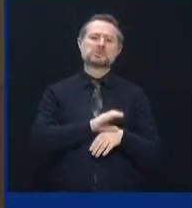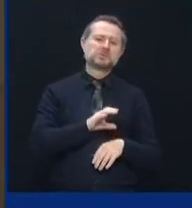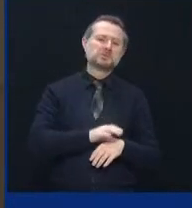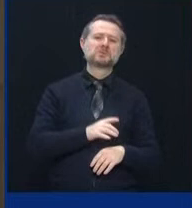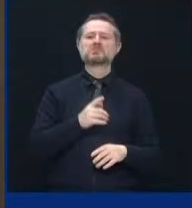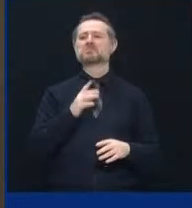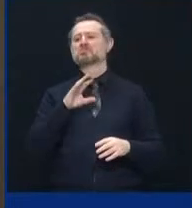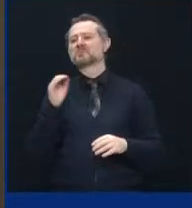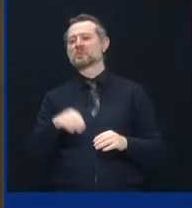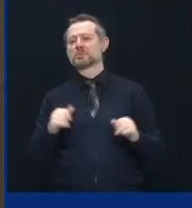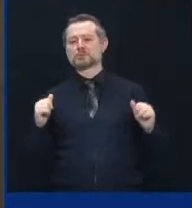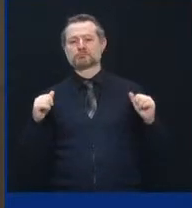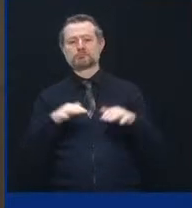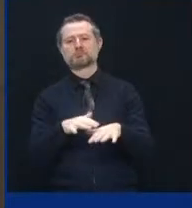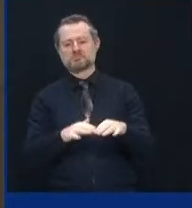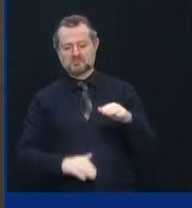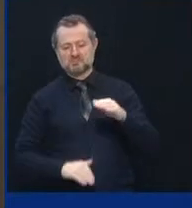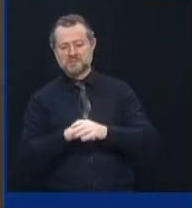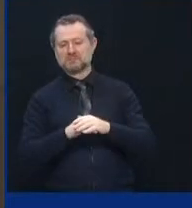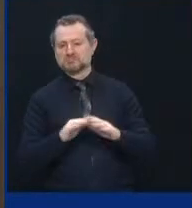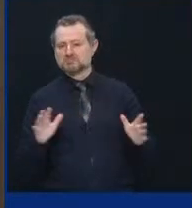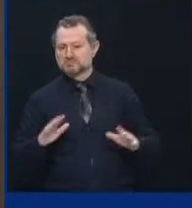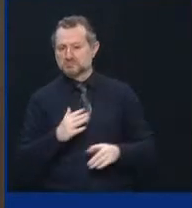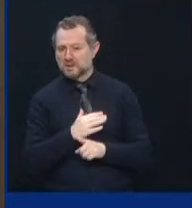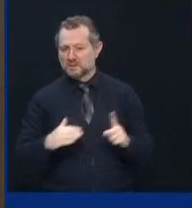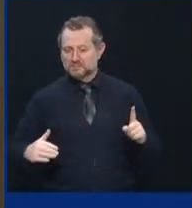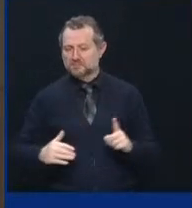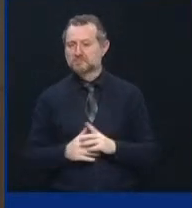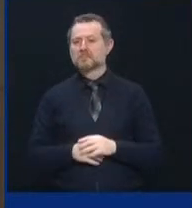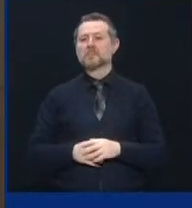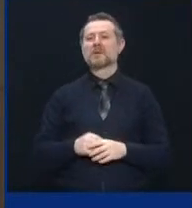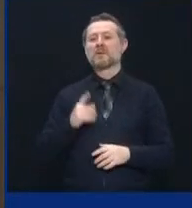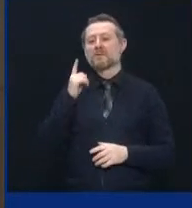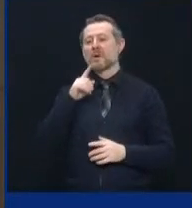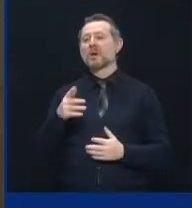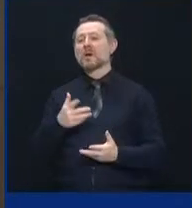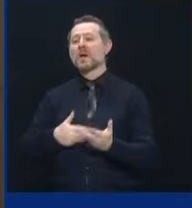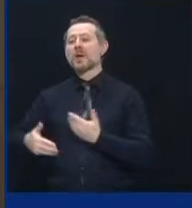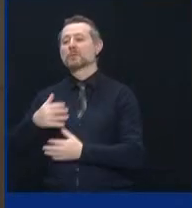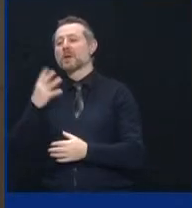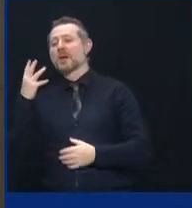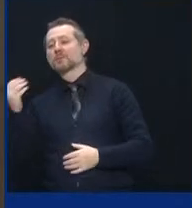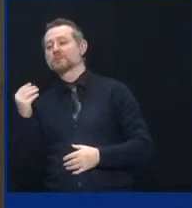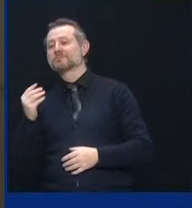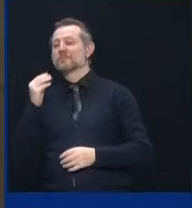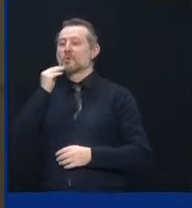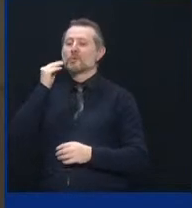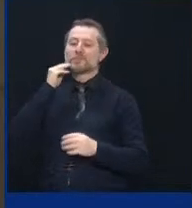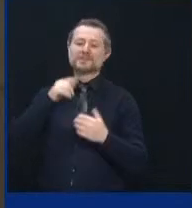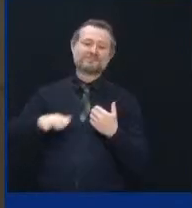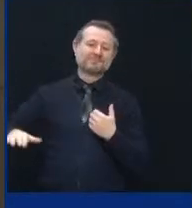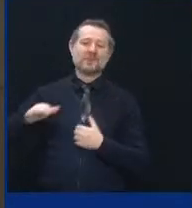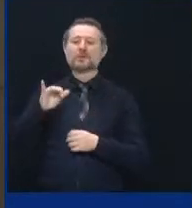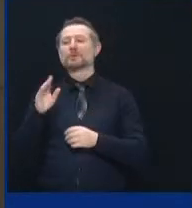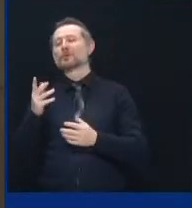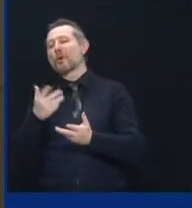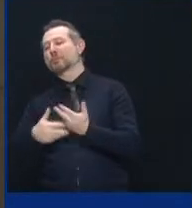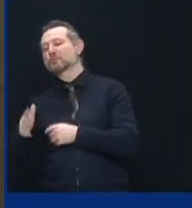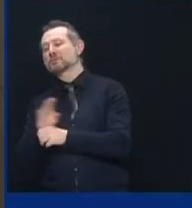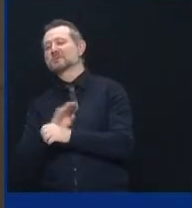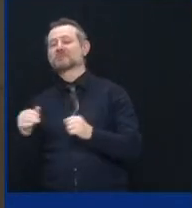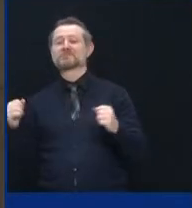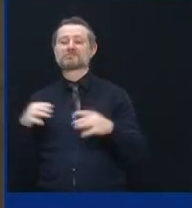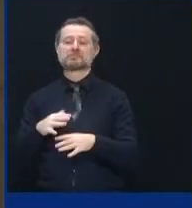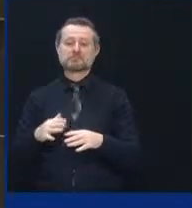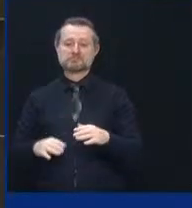capacity. And then for the gatherings outside of the home, the commercial gatherings, 25 people maximum indoors and